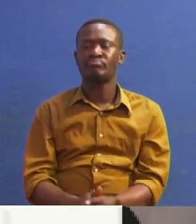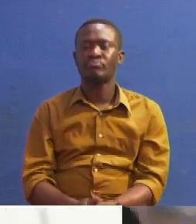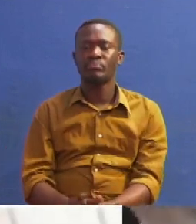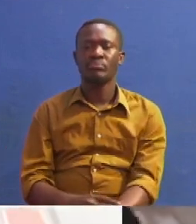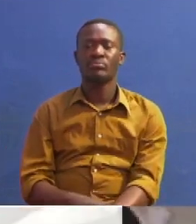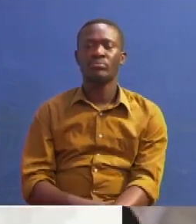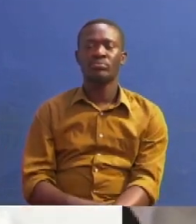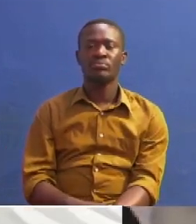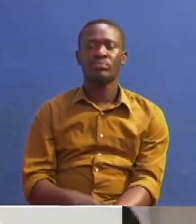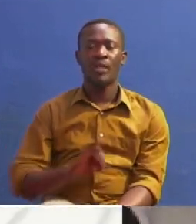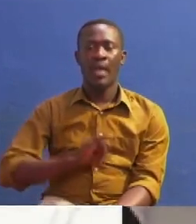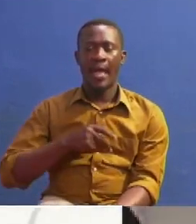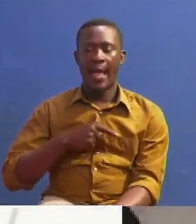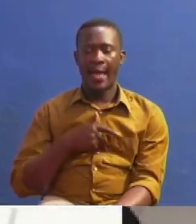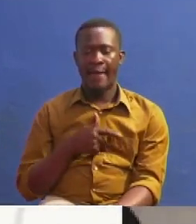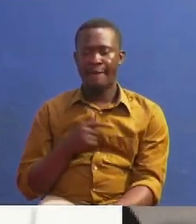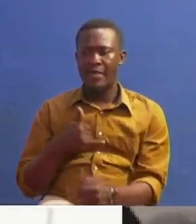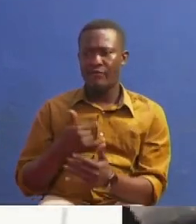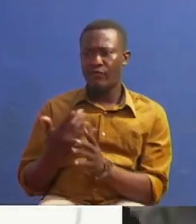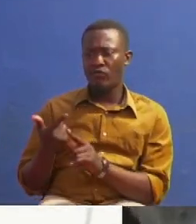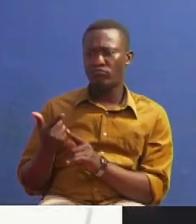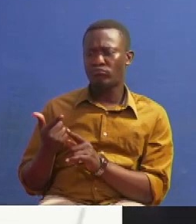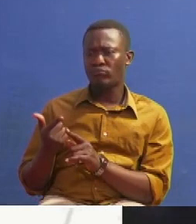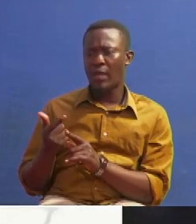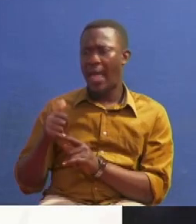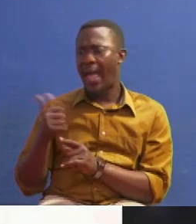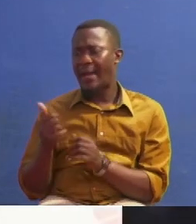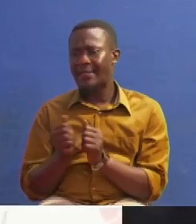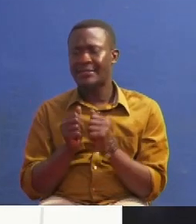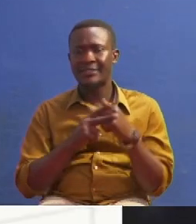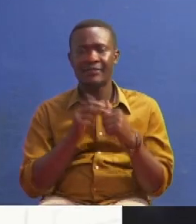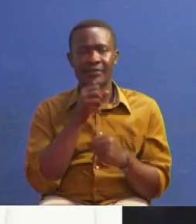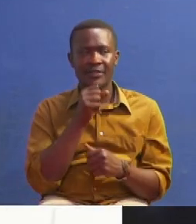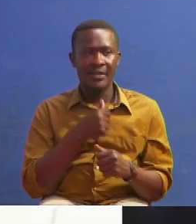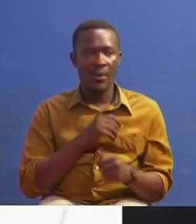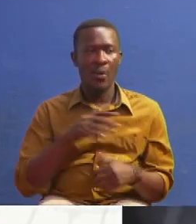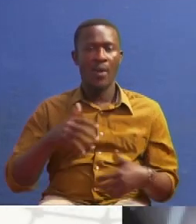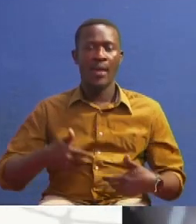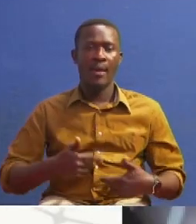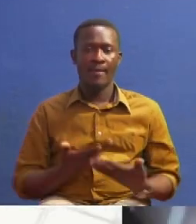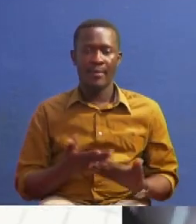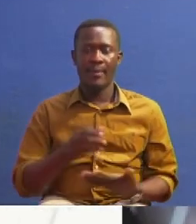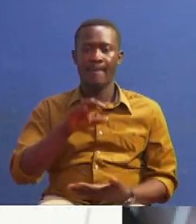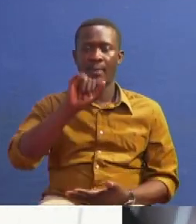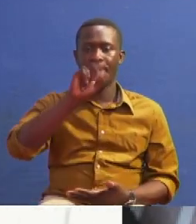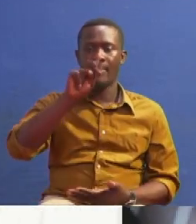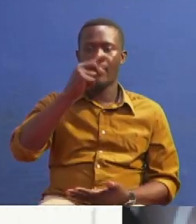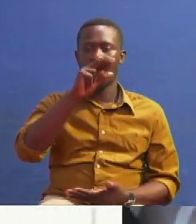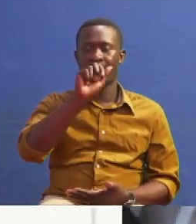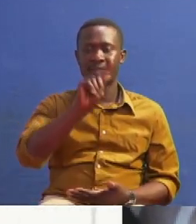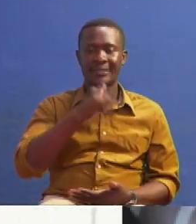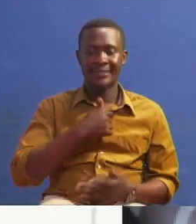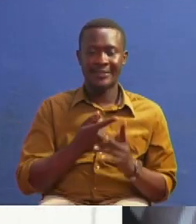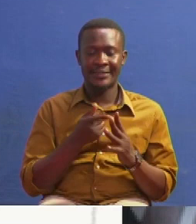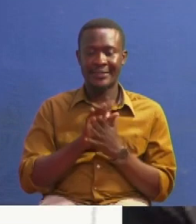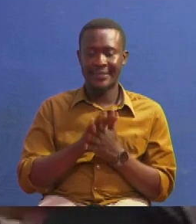houses a few blocks from n's lab another 17 years old young man clayon mishak began his journey